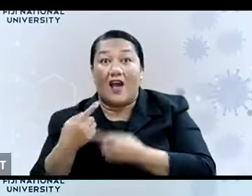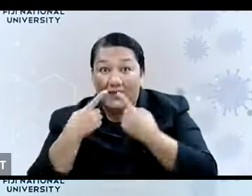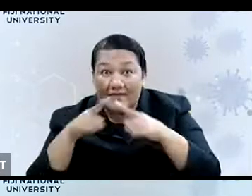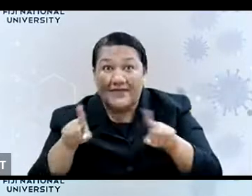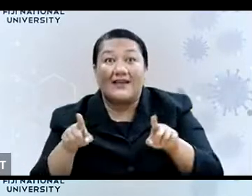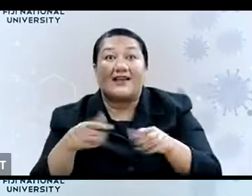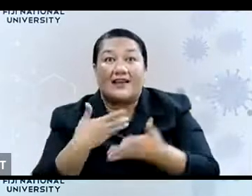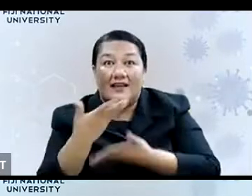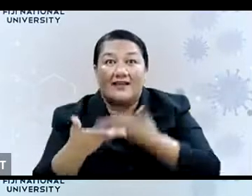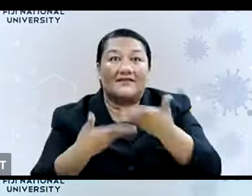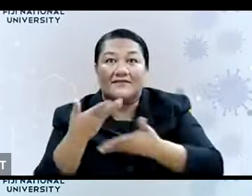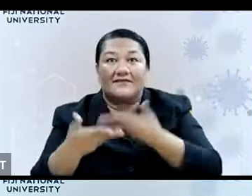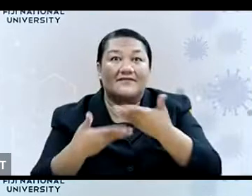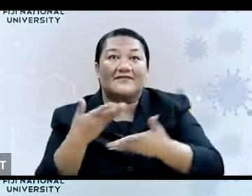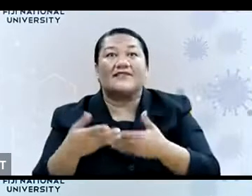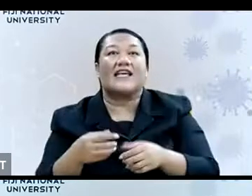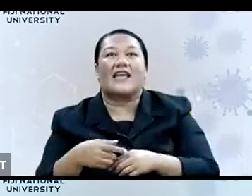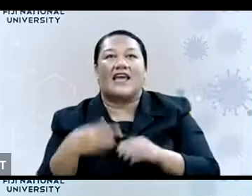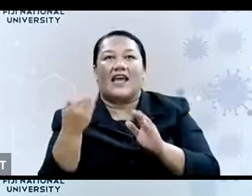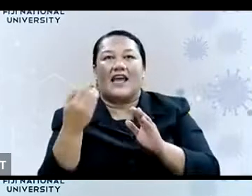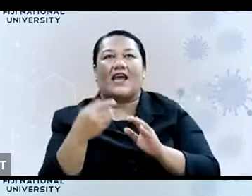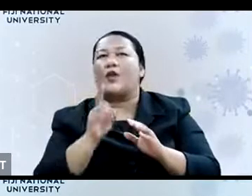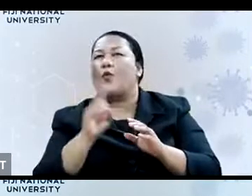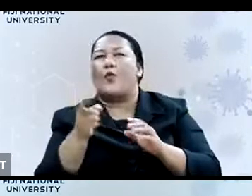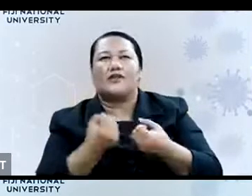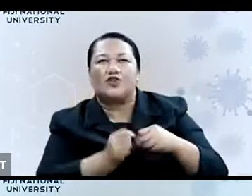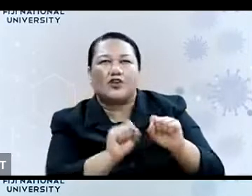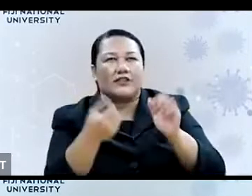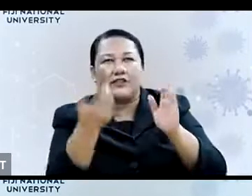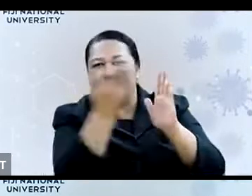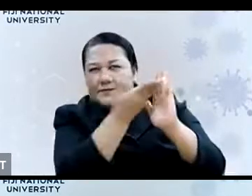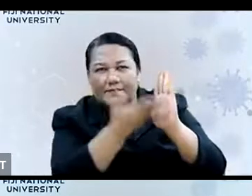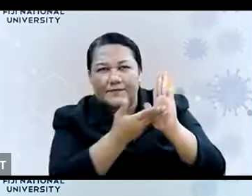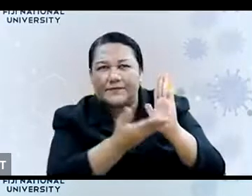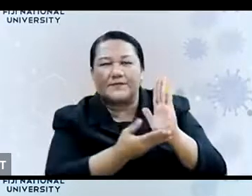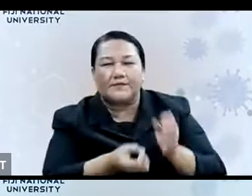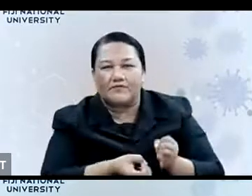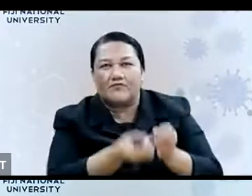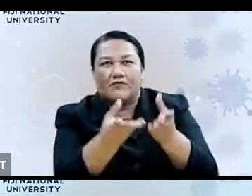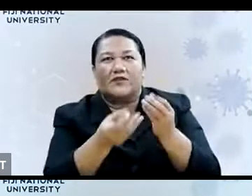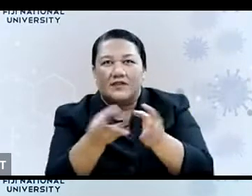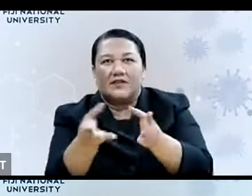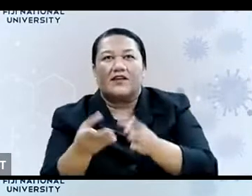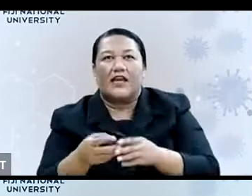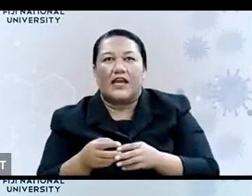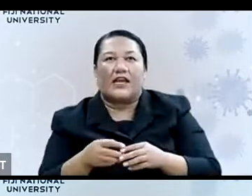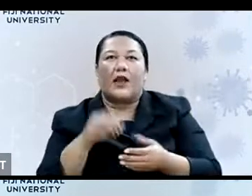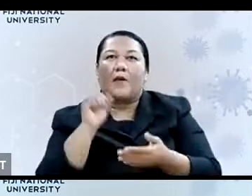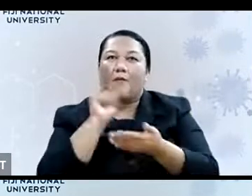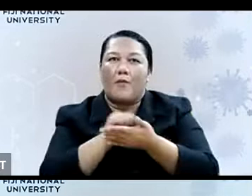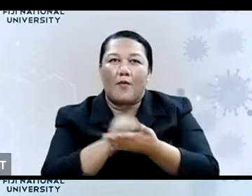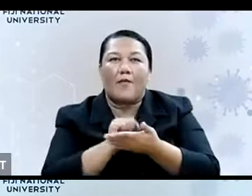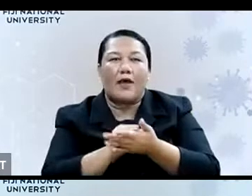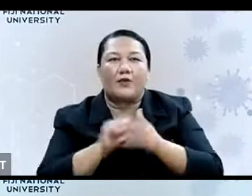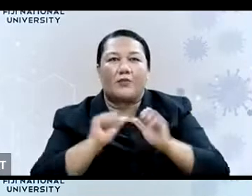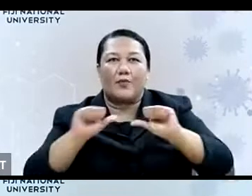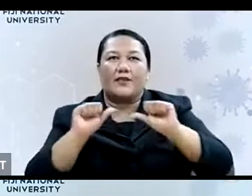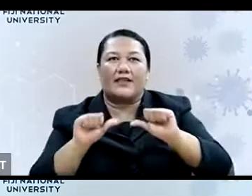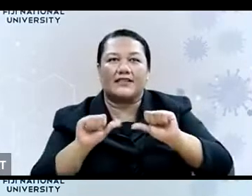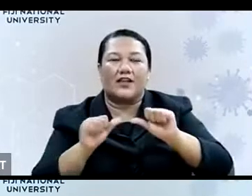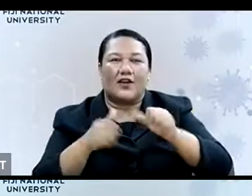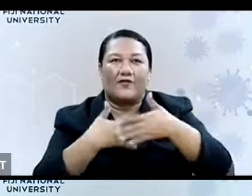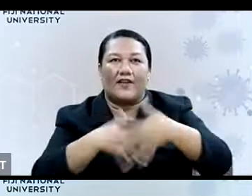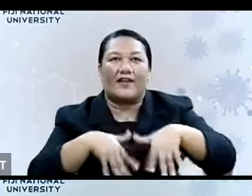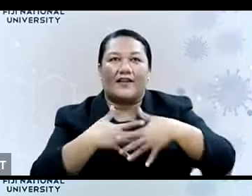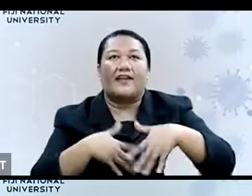appears to be draconian in some perspective, is necessary for the protection of the public